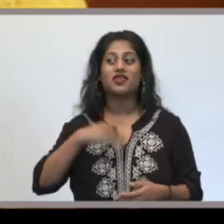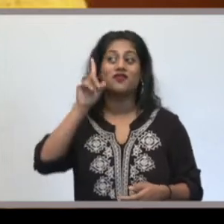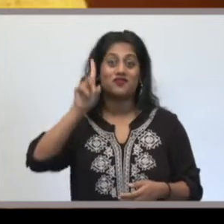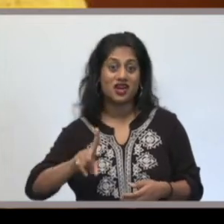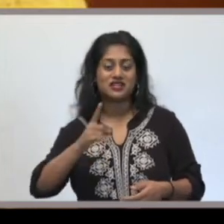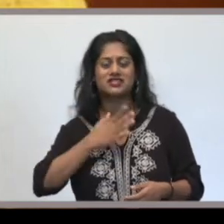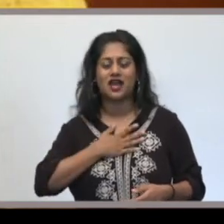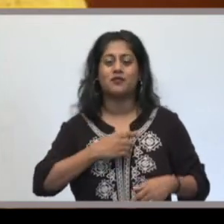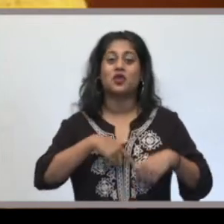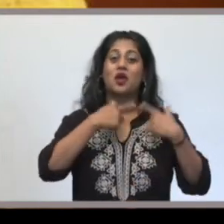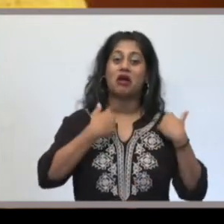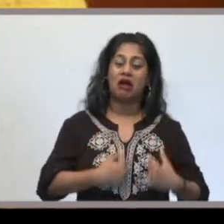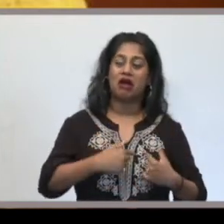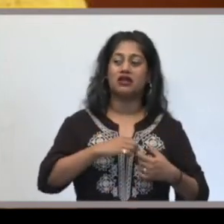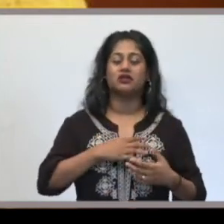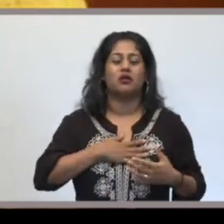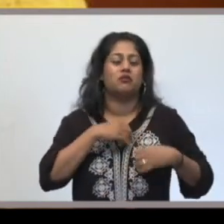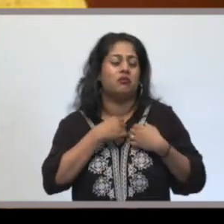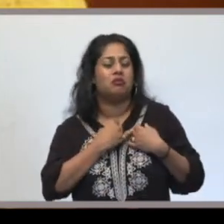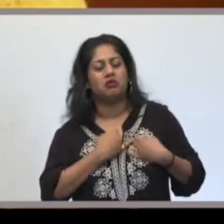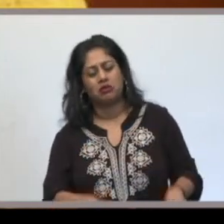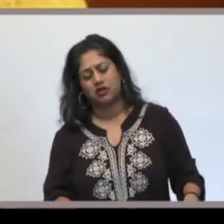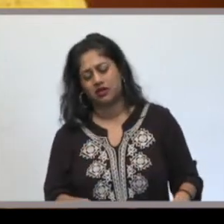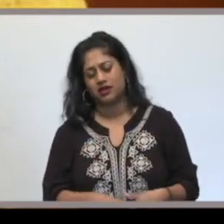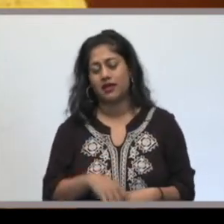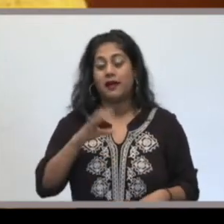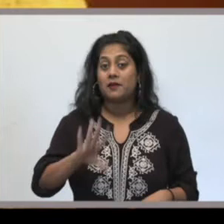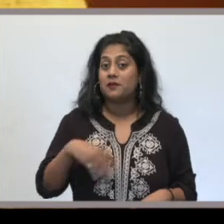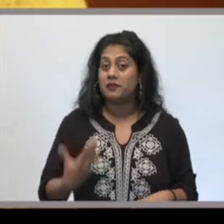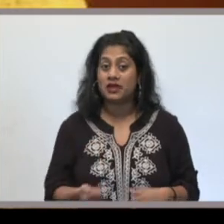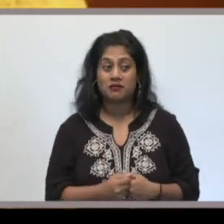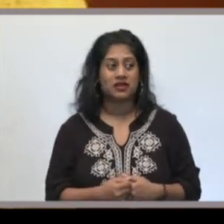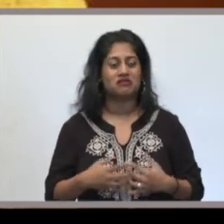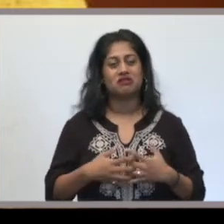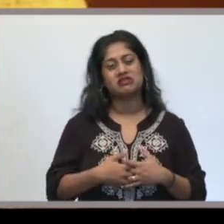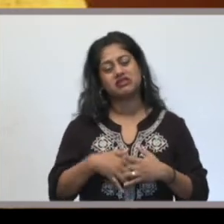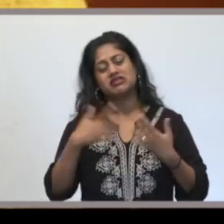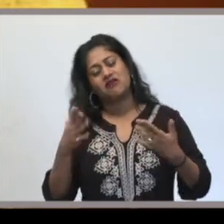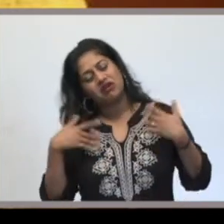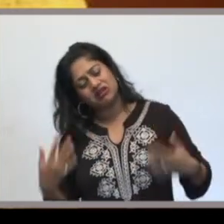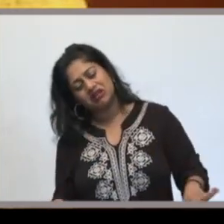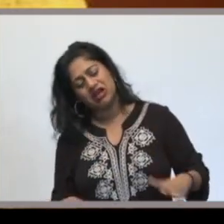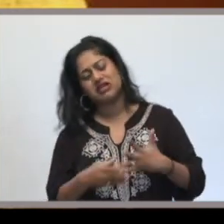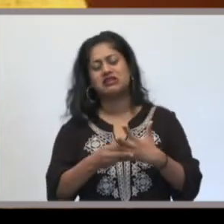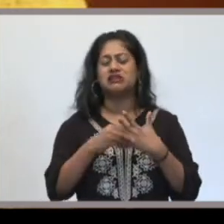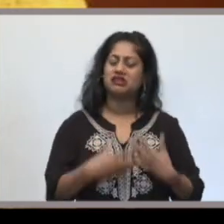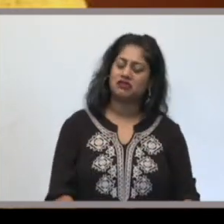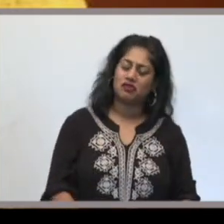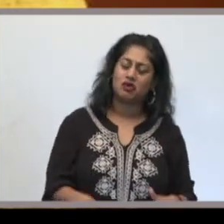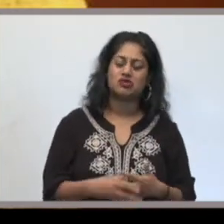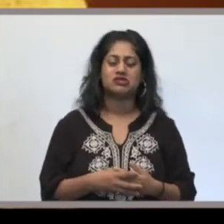heart? Maybe girlfriend or boyfriend, or maybe it was the loss of a loved one, or maybe divorce of parents,